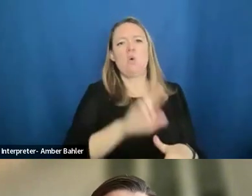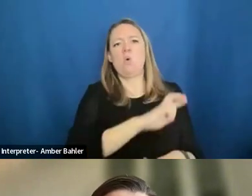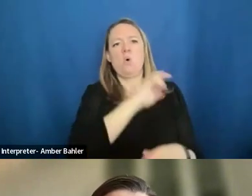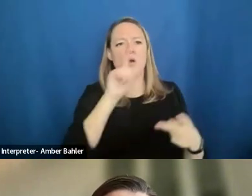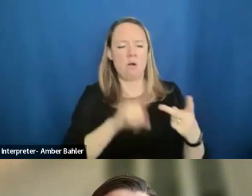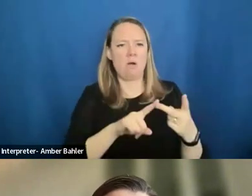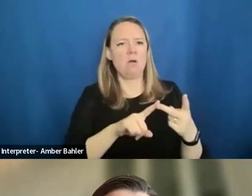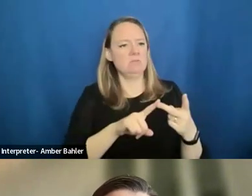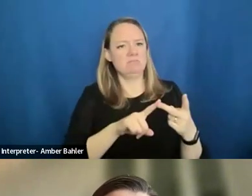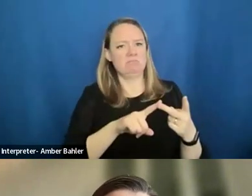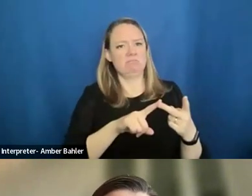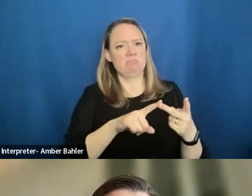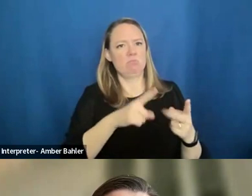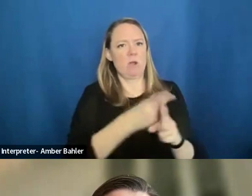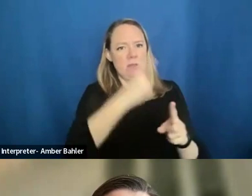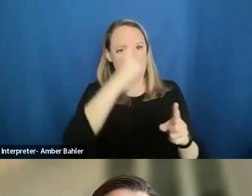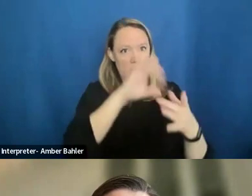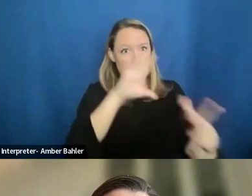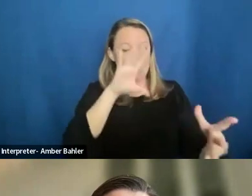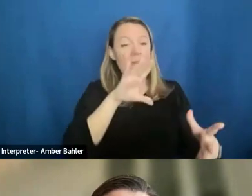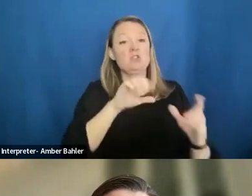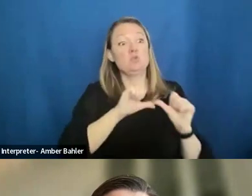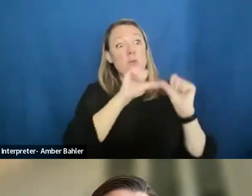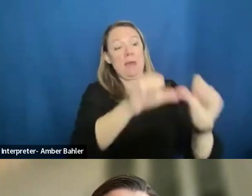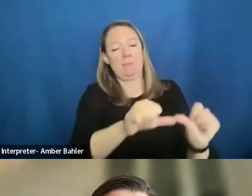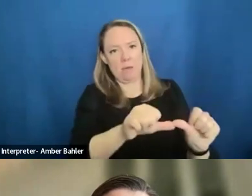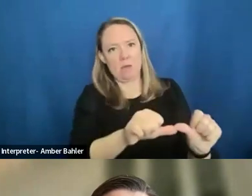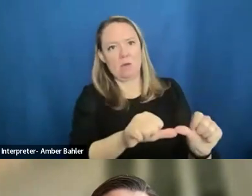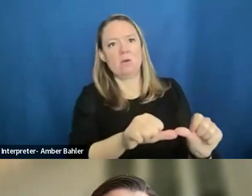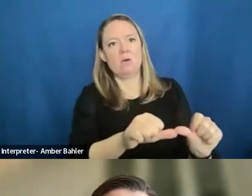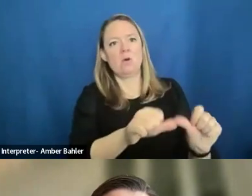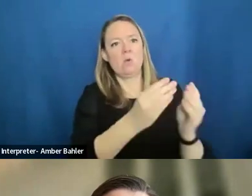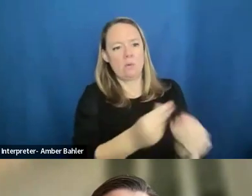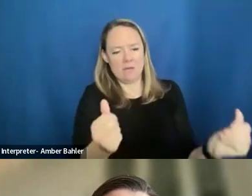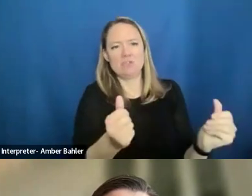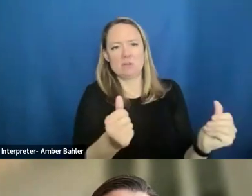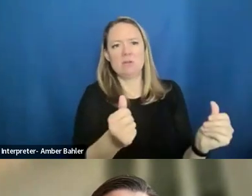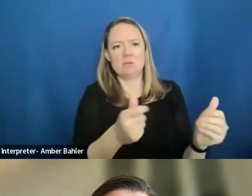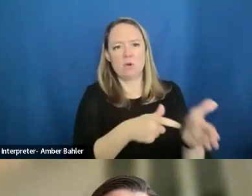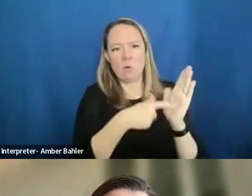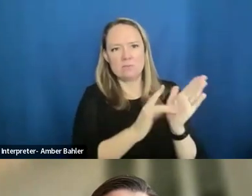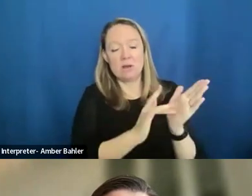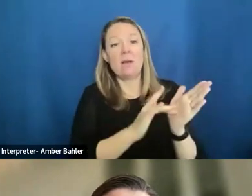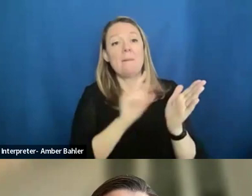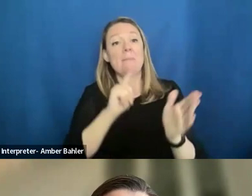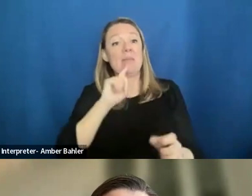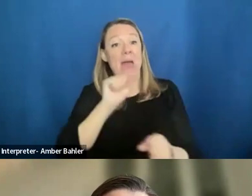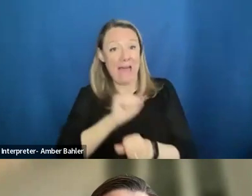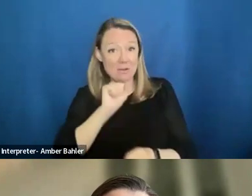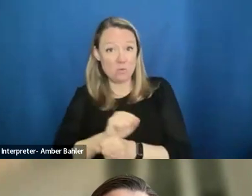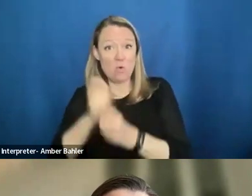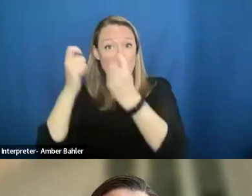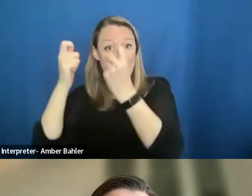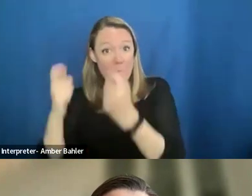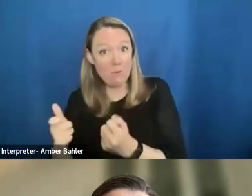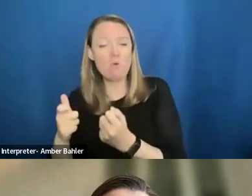requires recovery support services and a whole bunch of other things, but the actual literal like removal of the symptoms can occur much more quickly on the SUD side